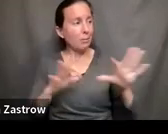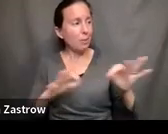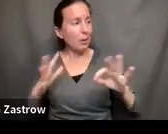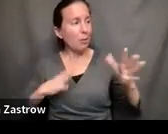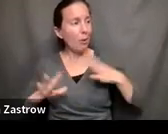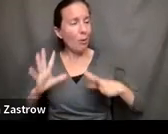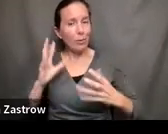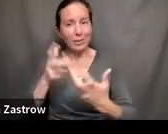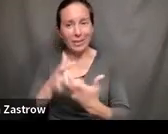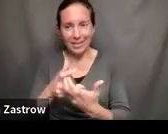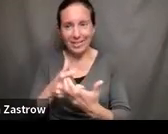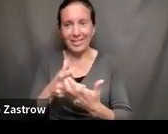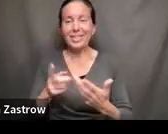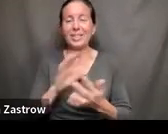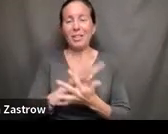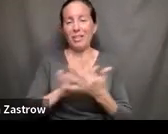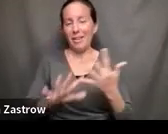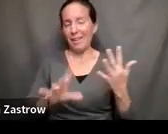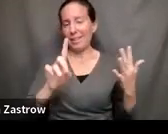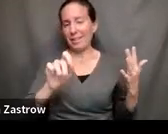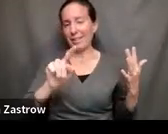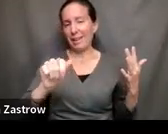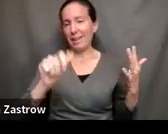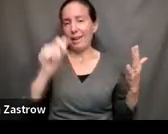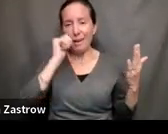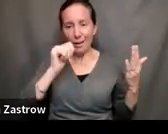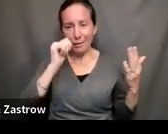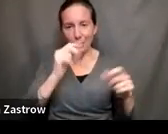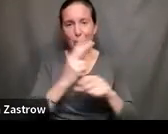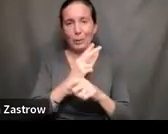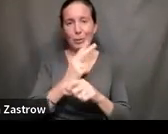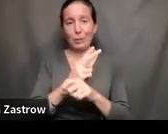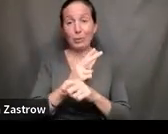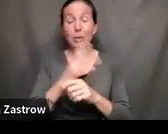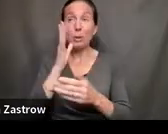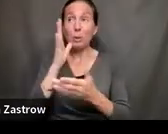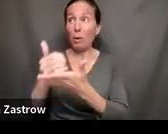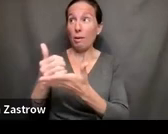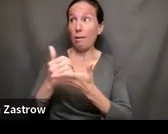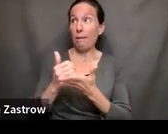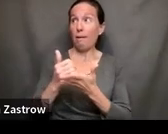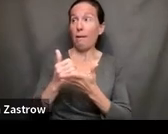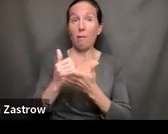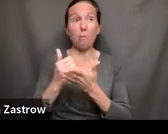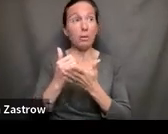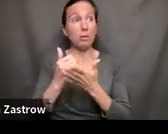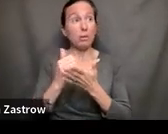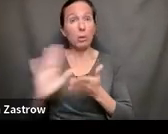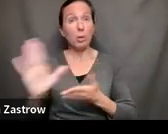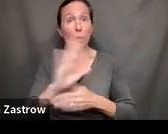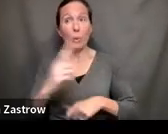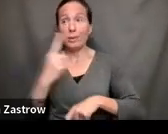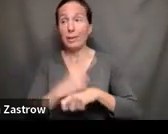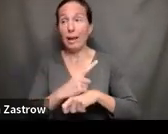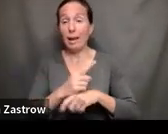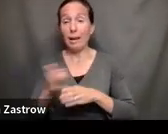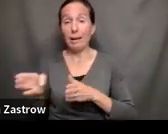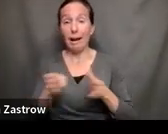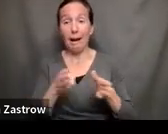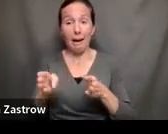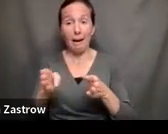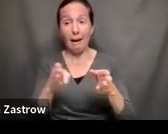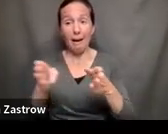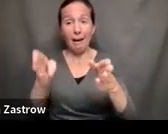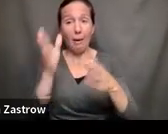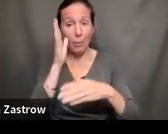we are using every single day to drive our day, drive, right? We're deciding what we do based